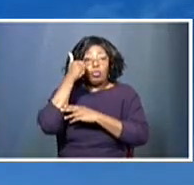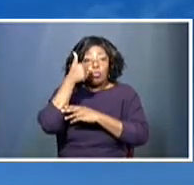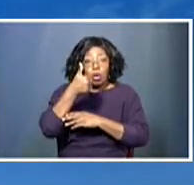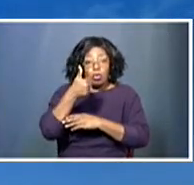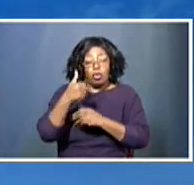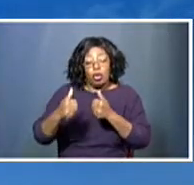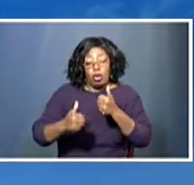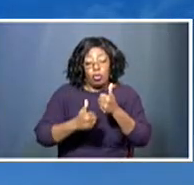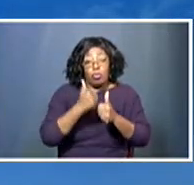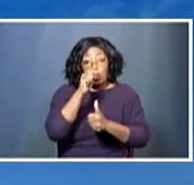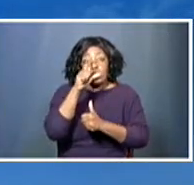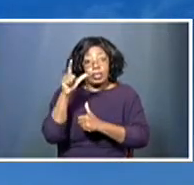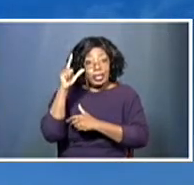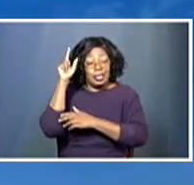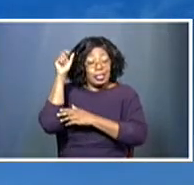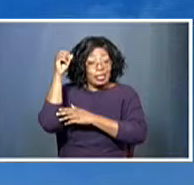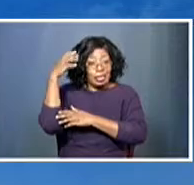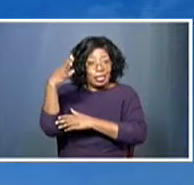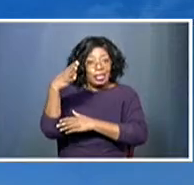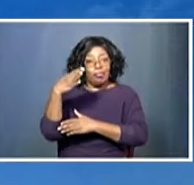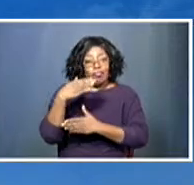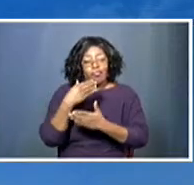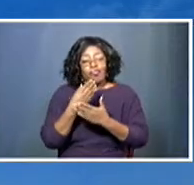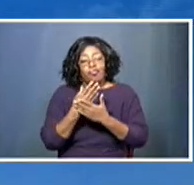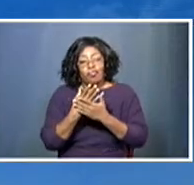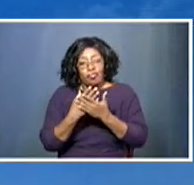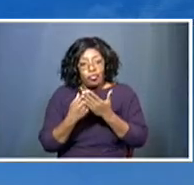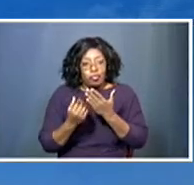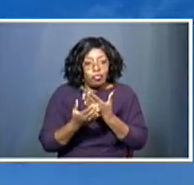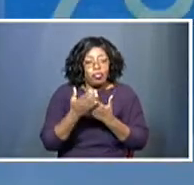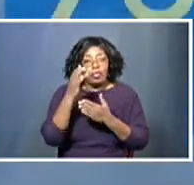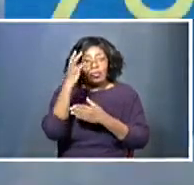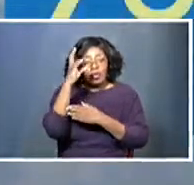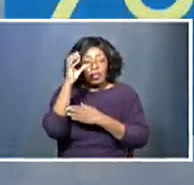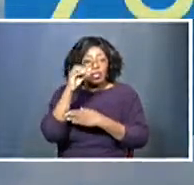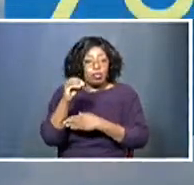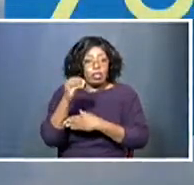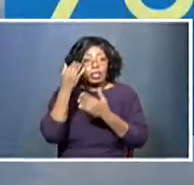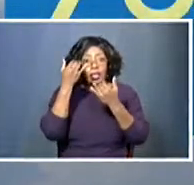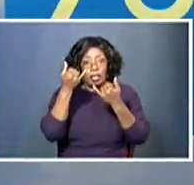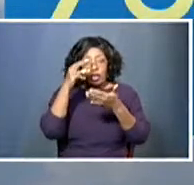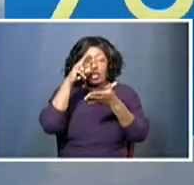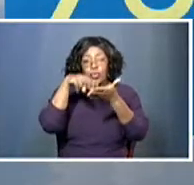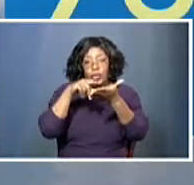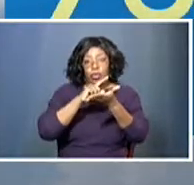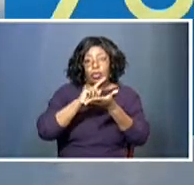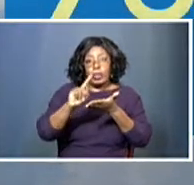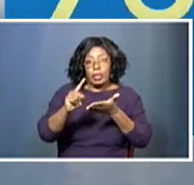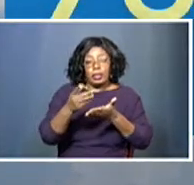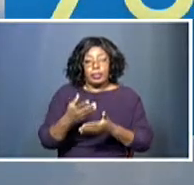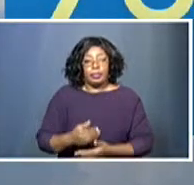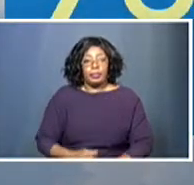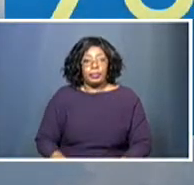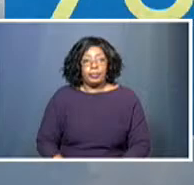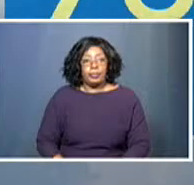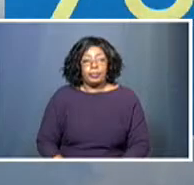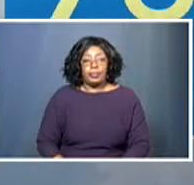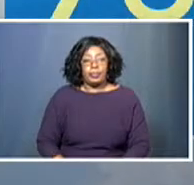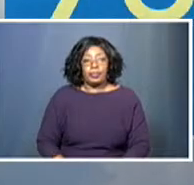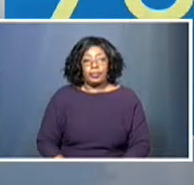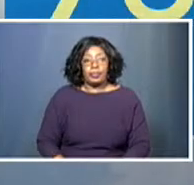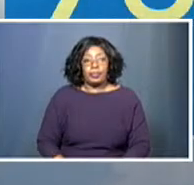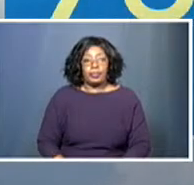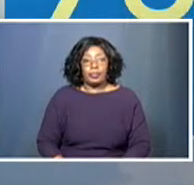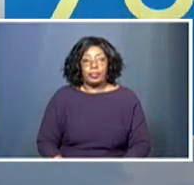going to have mostly sunny and a bit pleasant, high temperature getting up to 77 degrees. Extended weather forecast, lots of sunshine right into